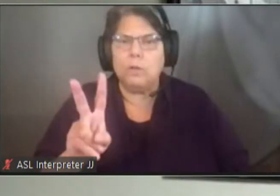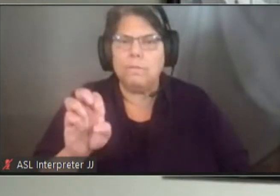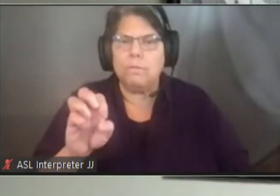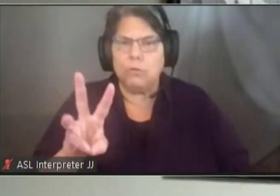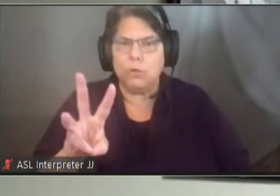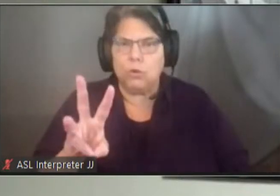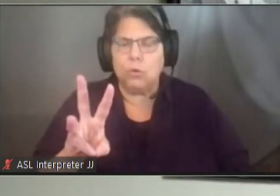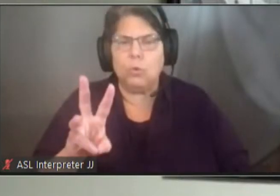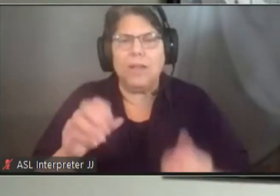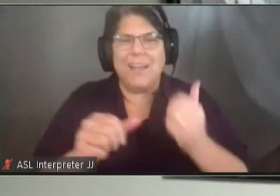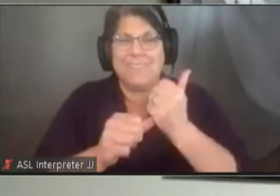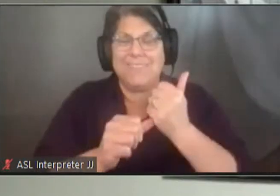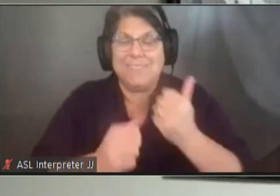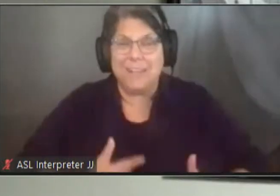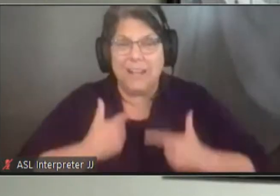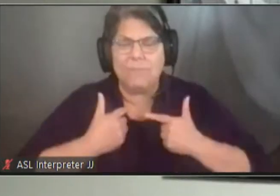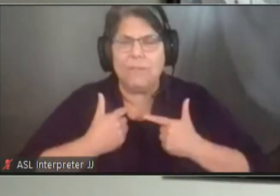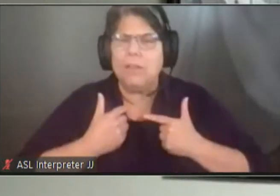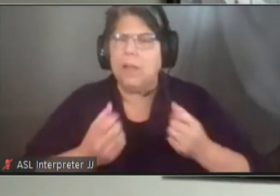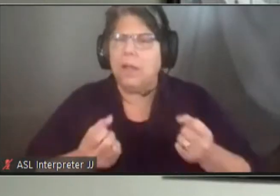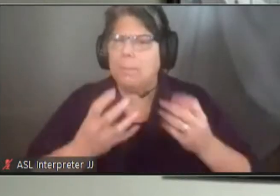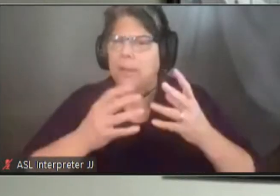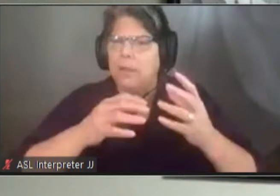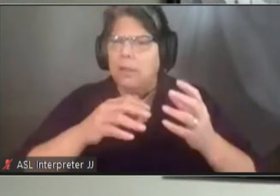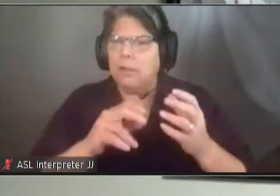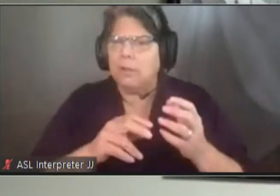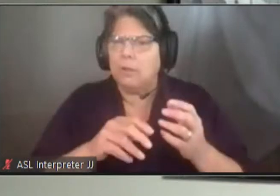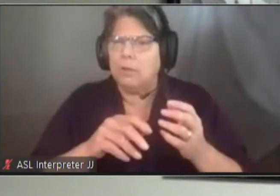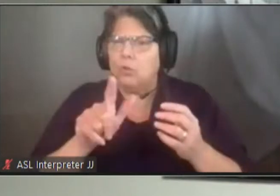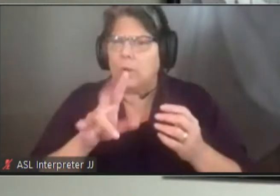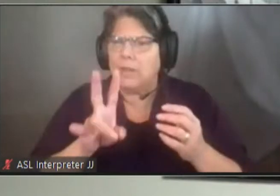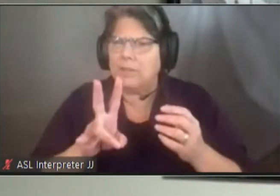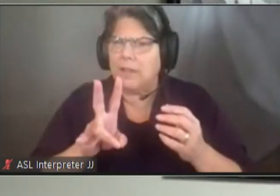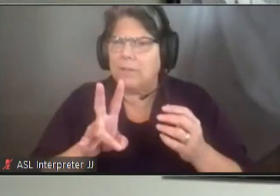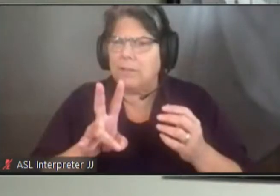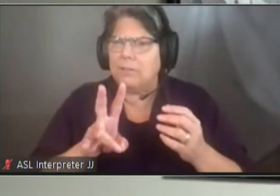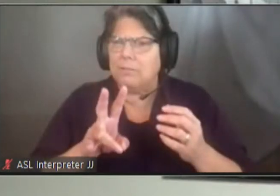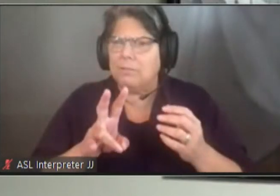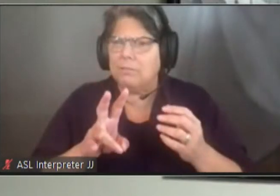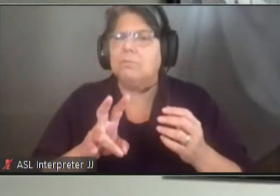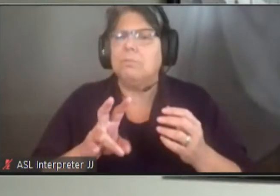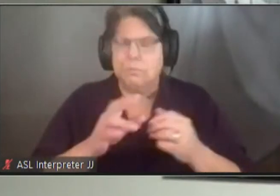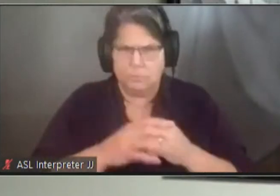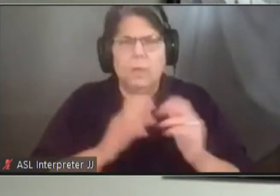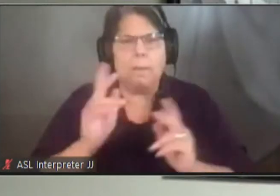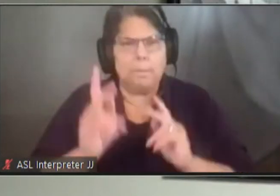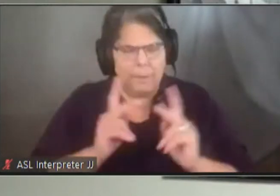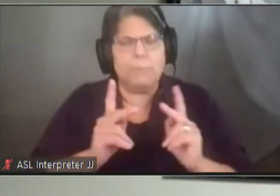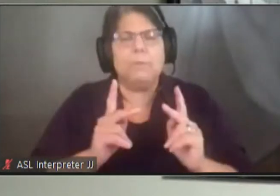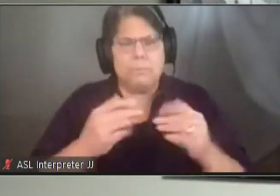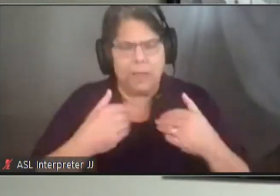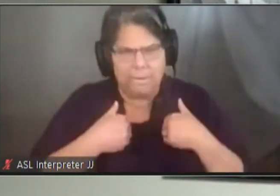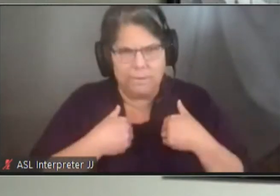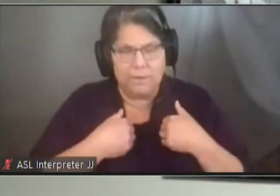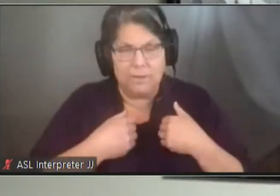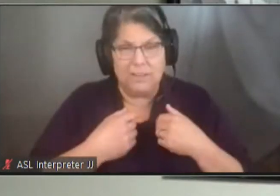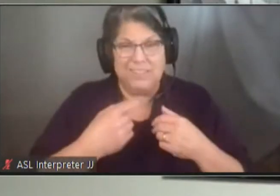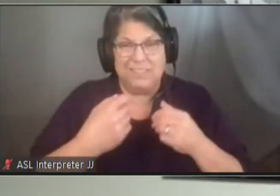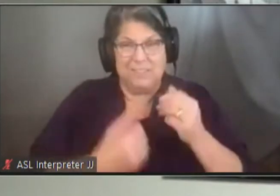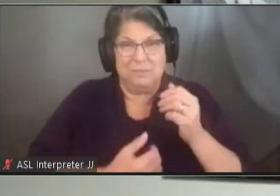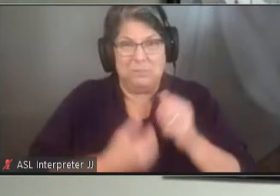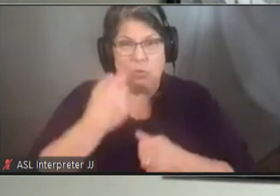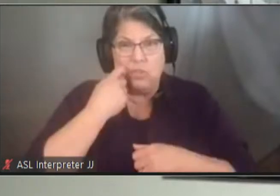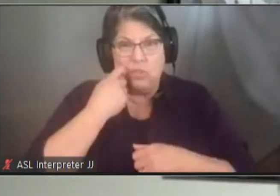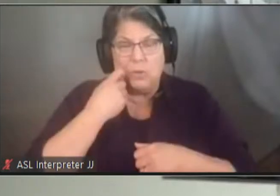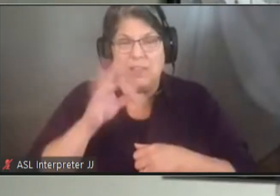staff are involved. The first case was reported on February 11th, but that was a full